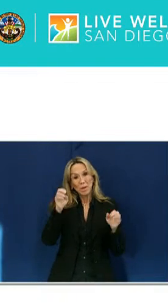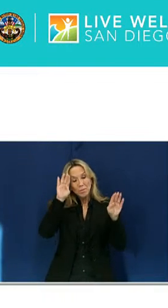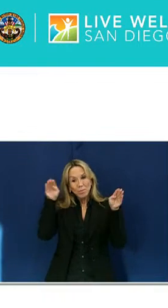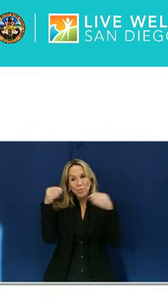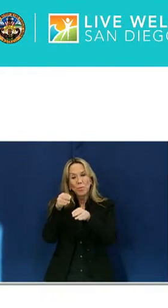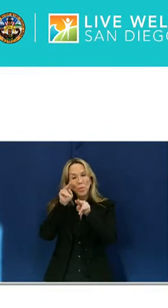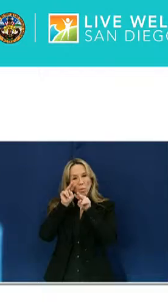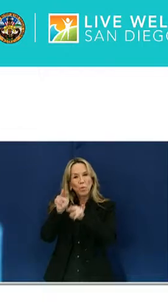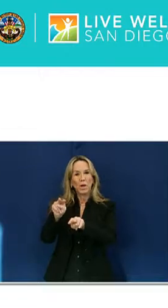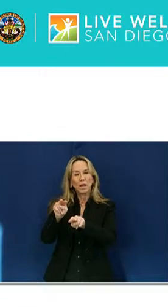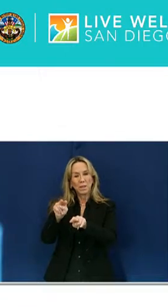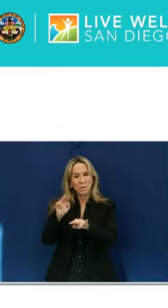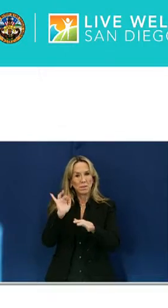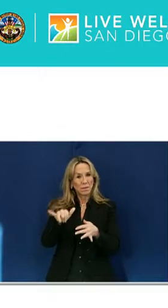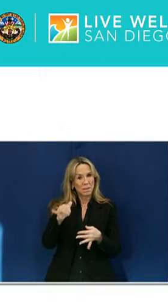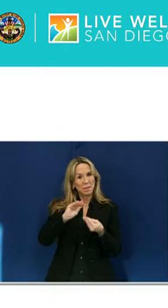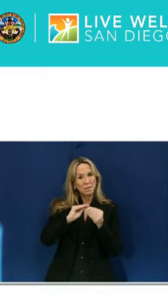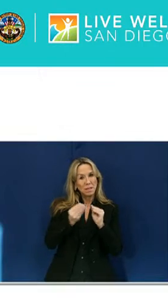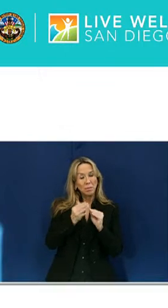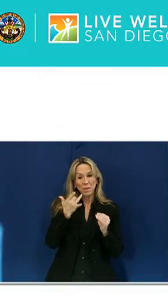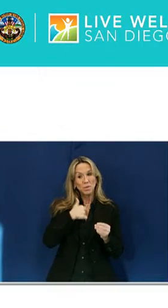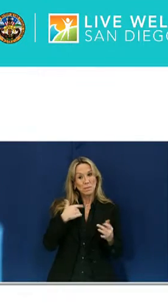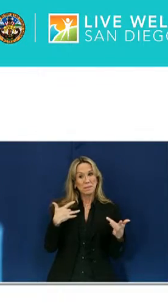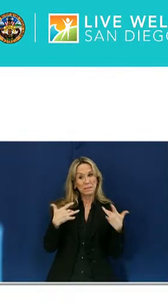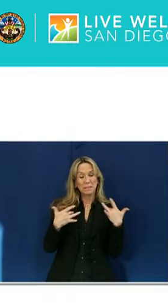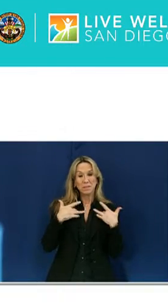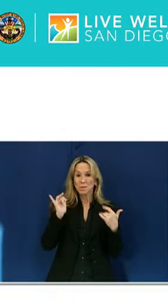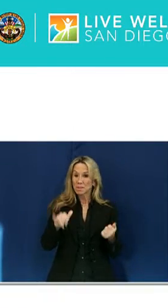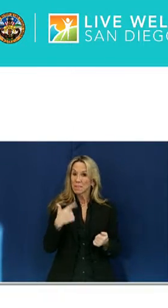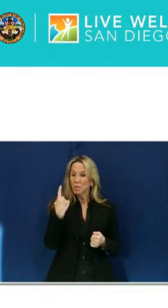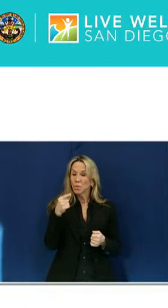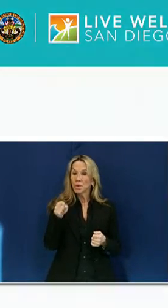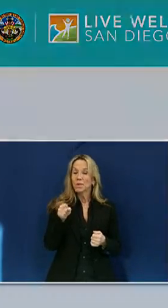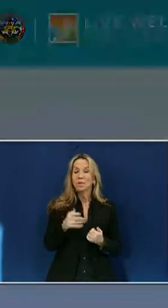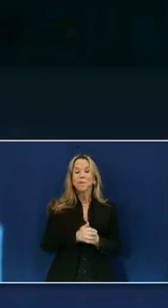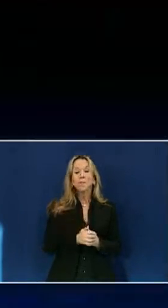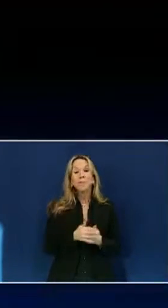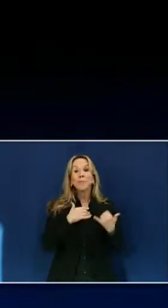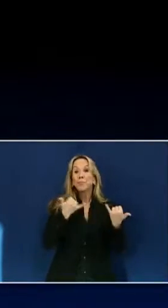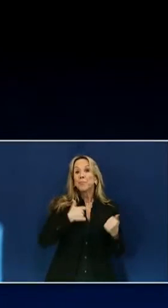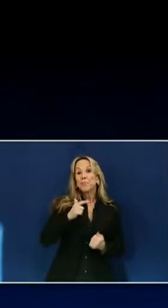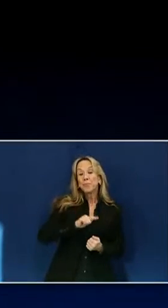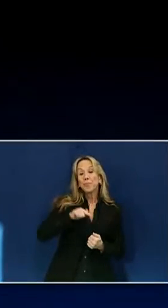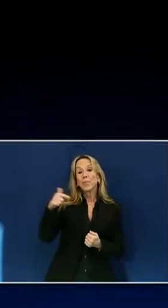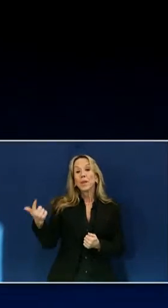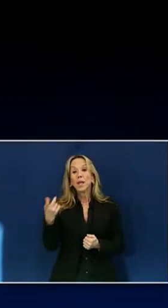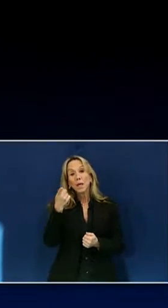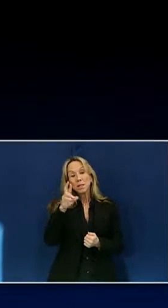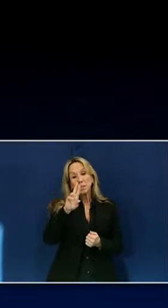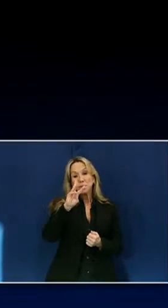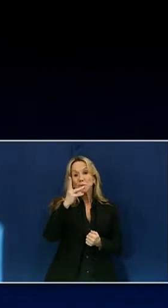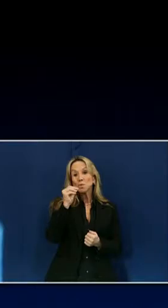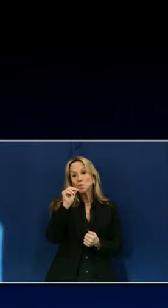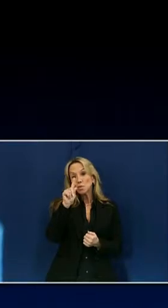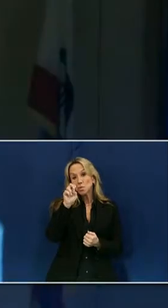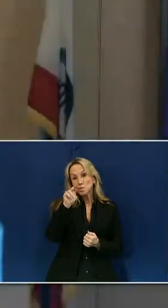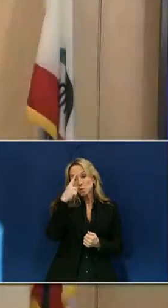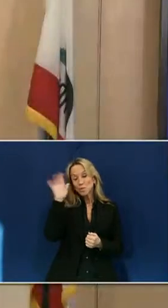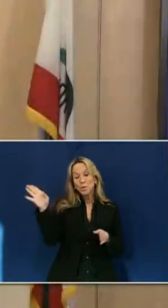focus on and a primary of concern as we move forward. That concludes my update. I'll now turn it over to Dr. Wooten for a public health officer's